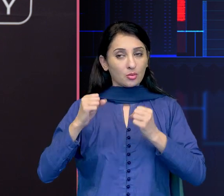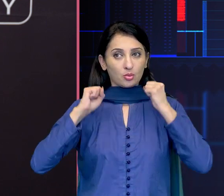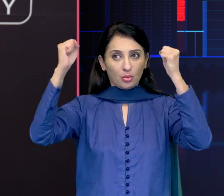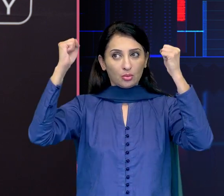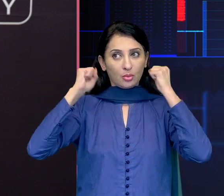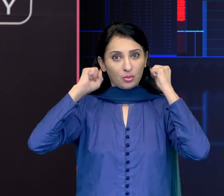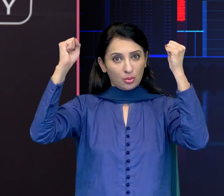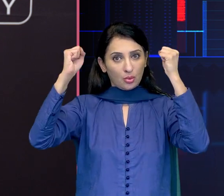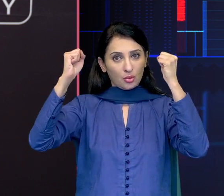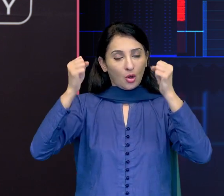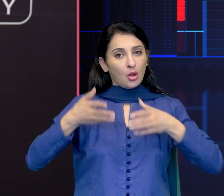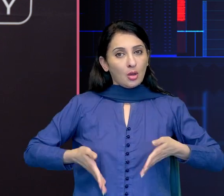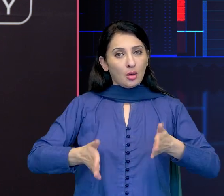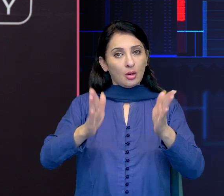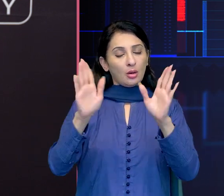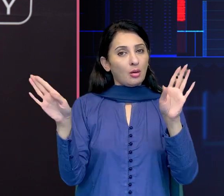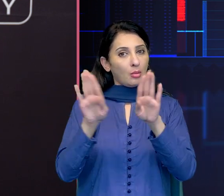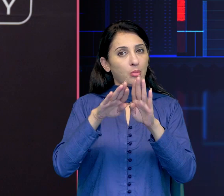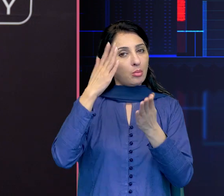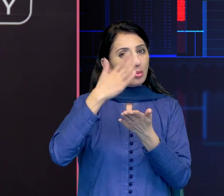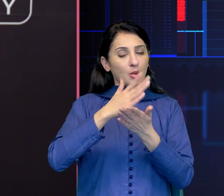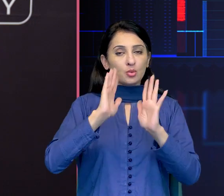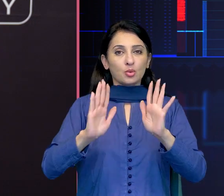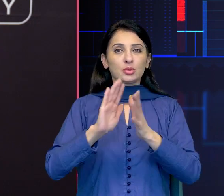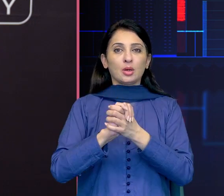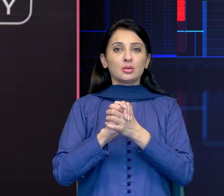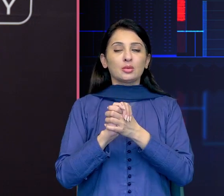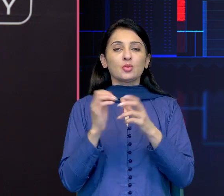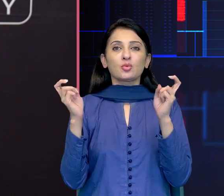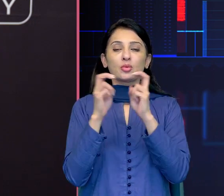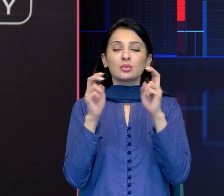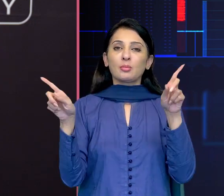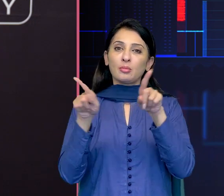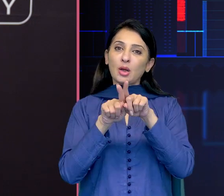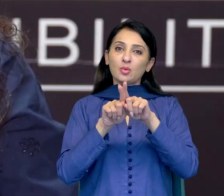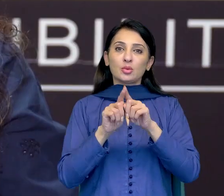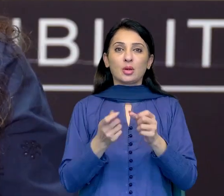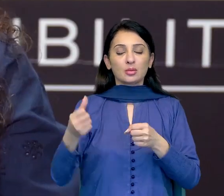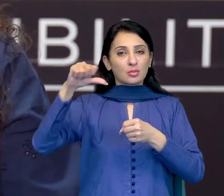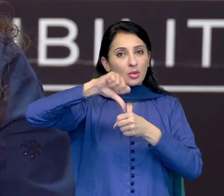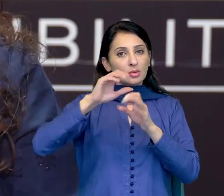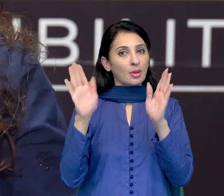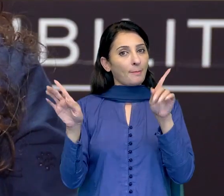there was king there, and there were lots of strikes